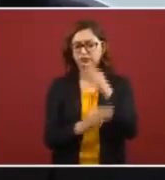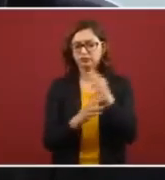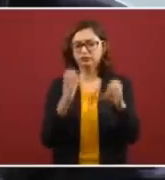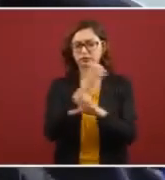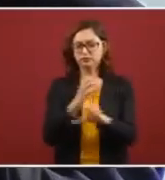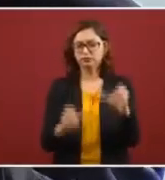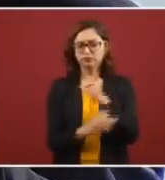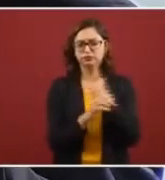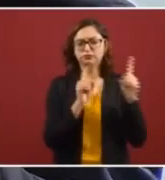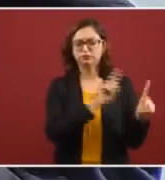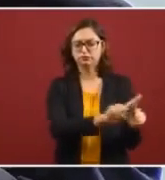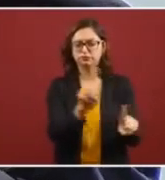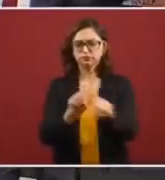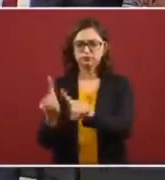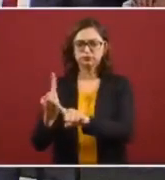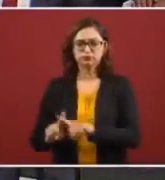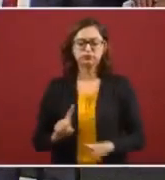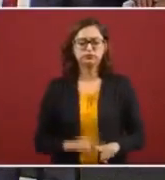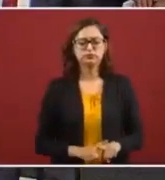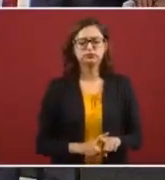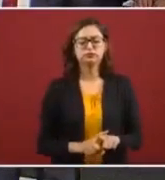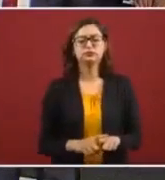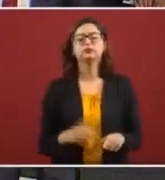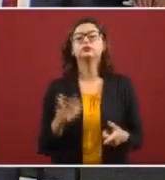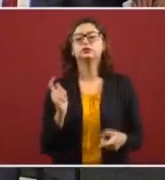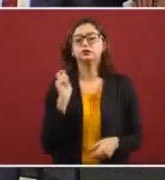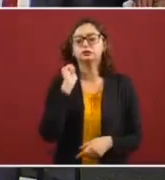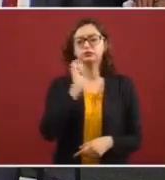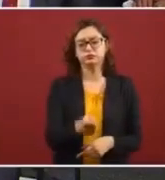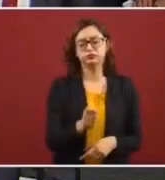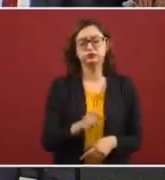will fortify this program. They will